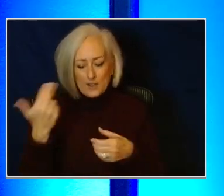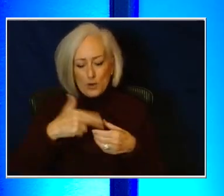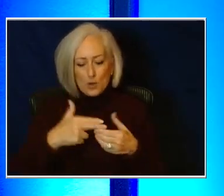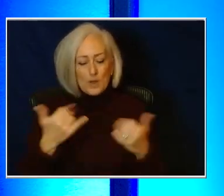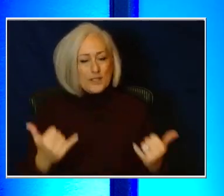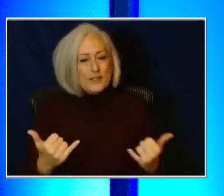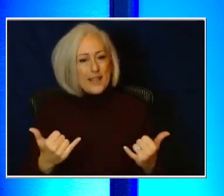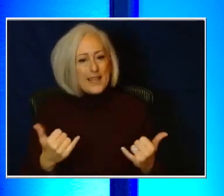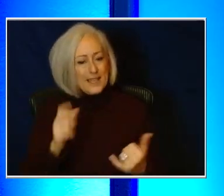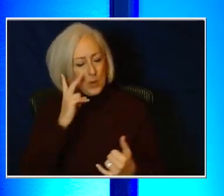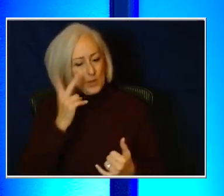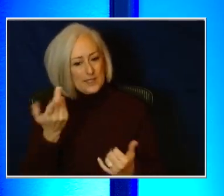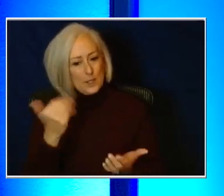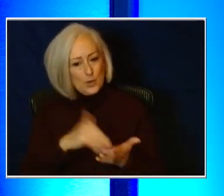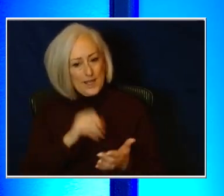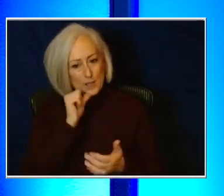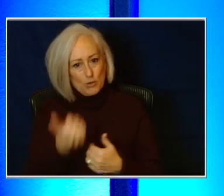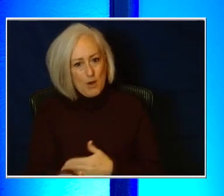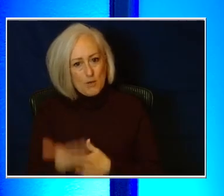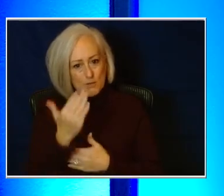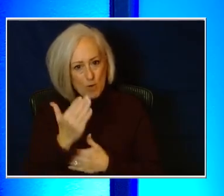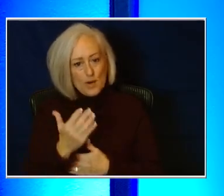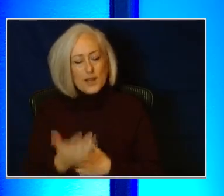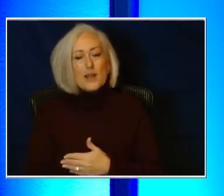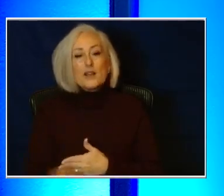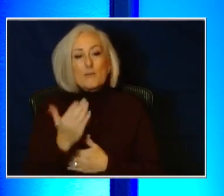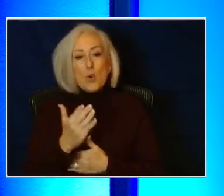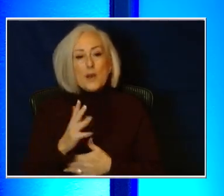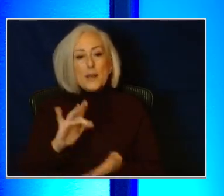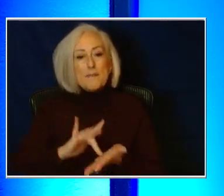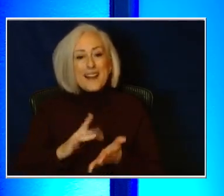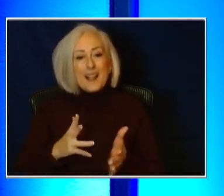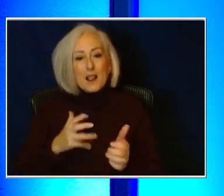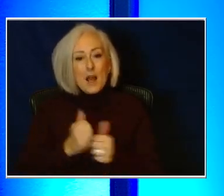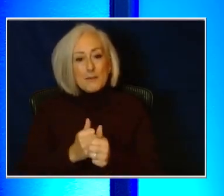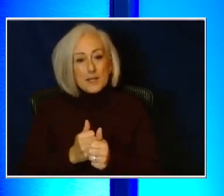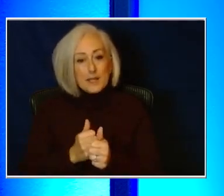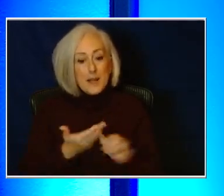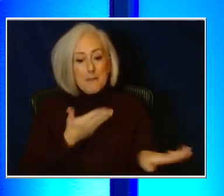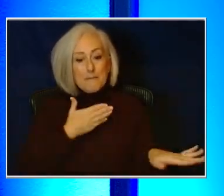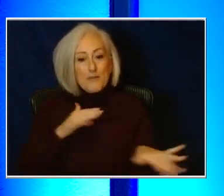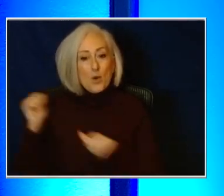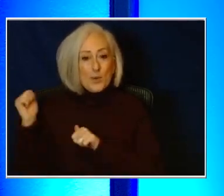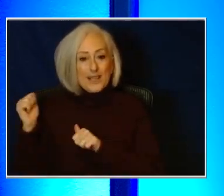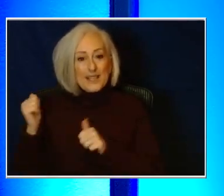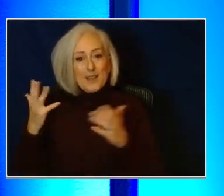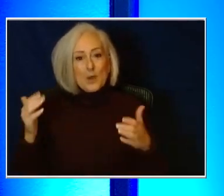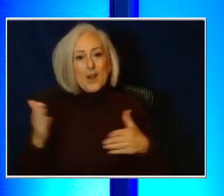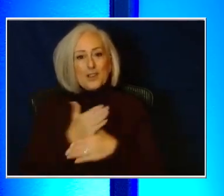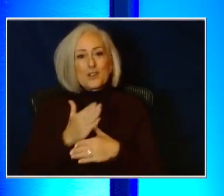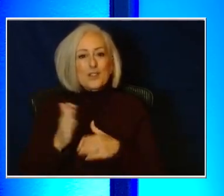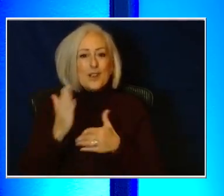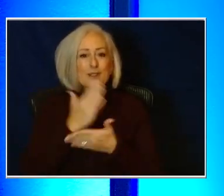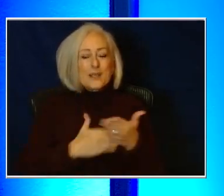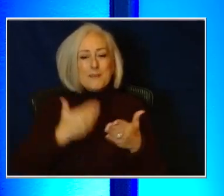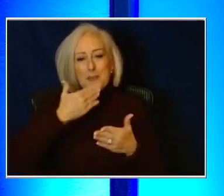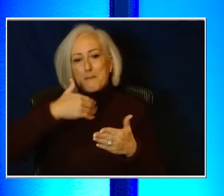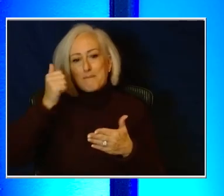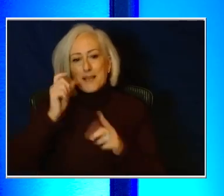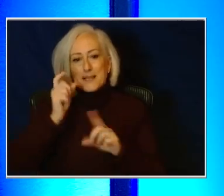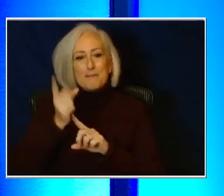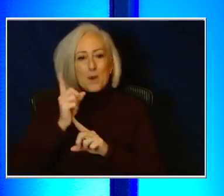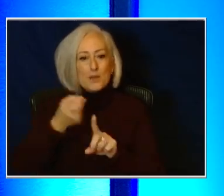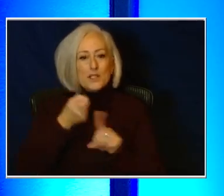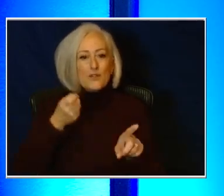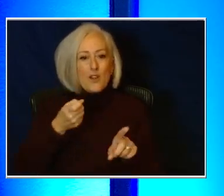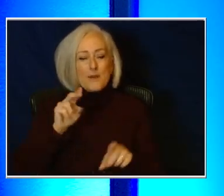morning at 8 o'clock with another morning medical update. And as we leave with you, we want to share some of the best moments from our big NCI announcement